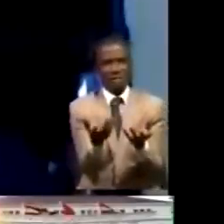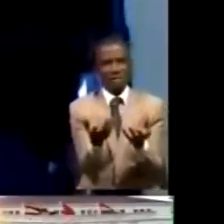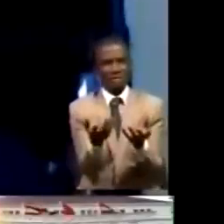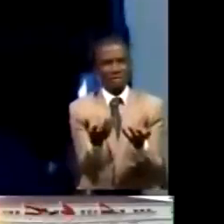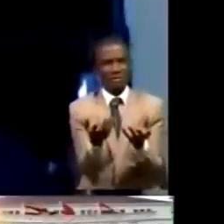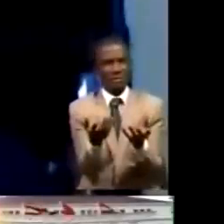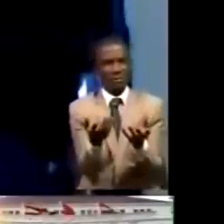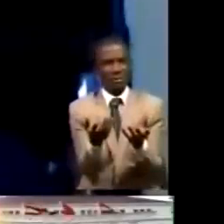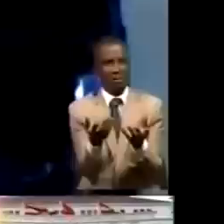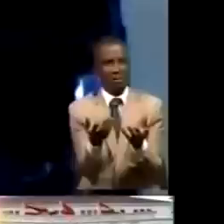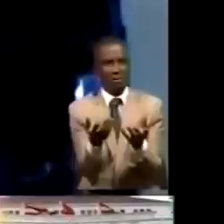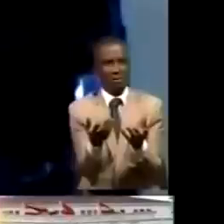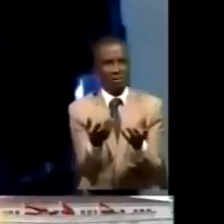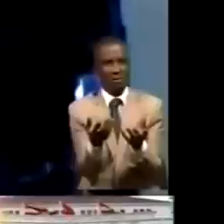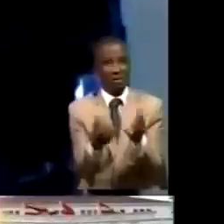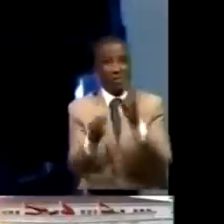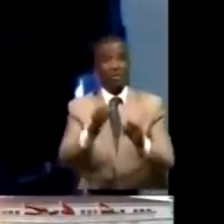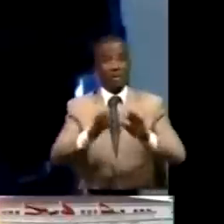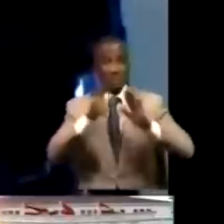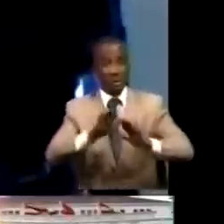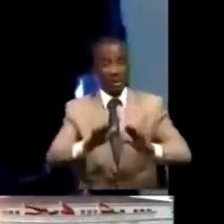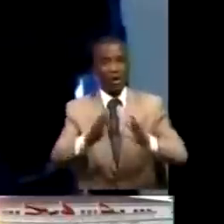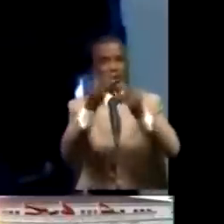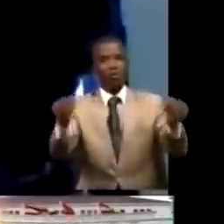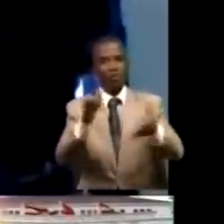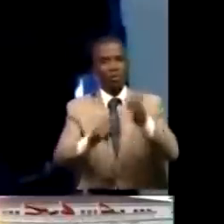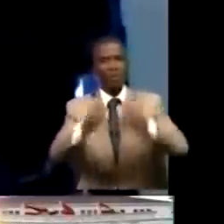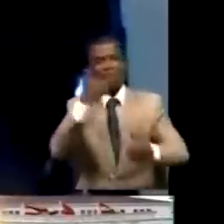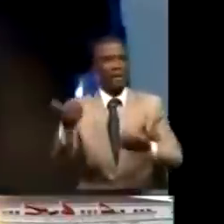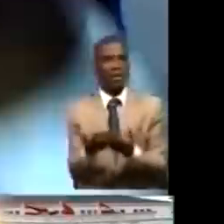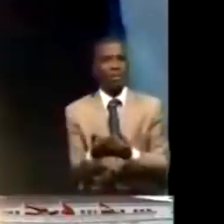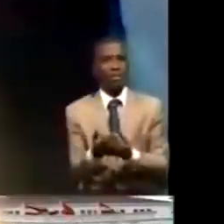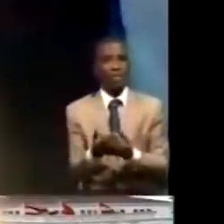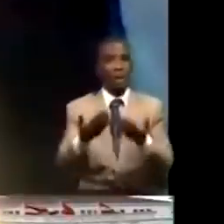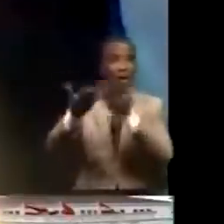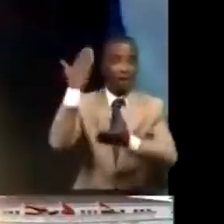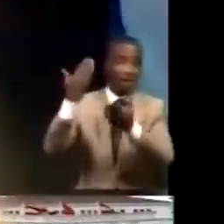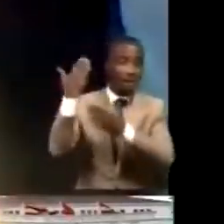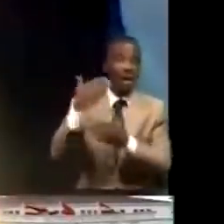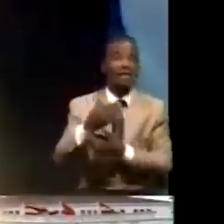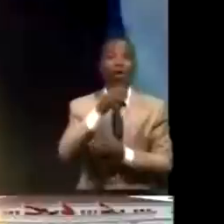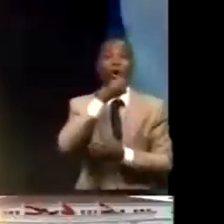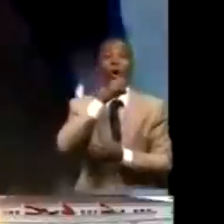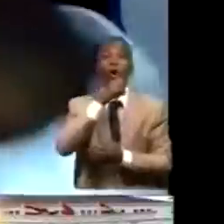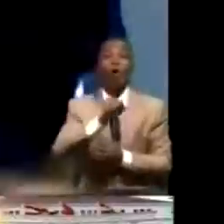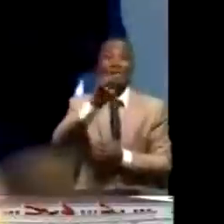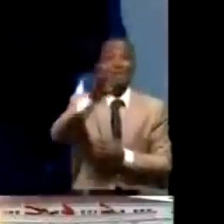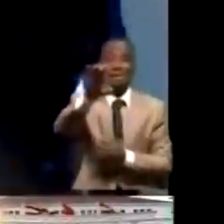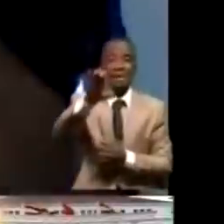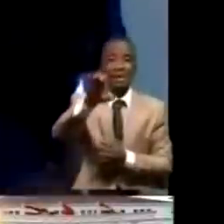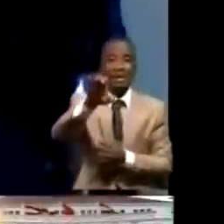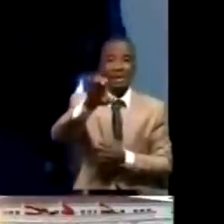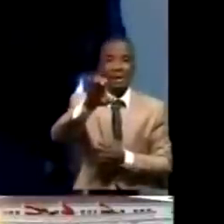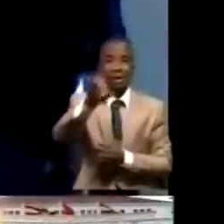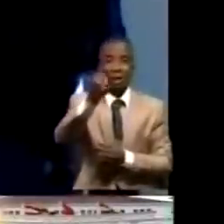amended, we would not be in this situation we are in now. Right. Dr. Afarijan gave opportunity in the past for some of